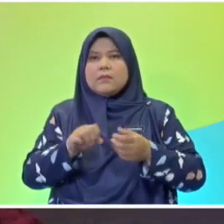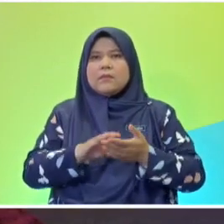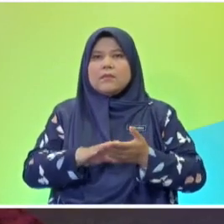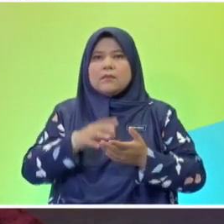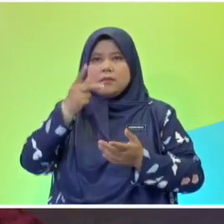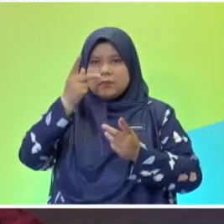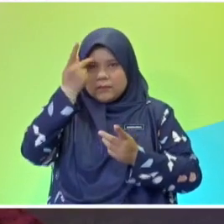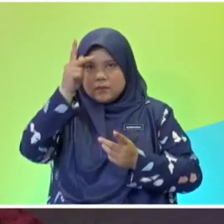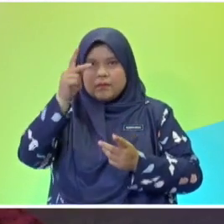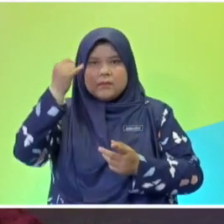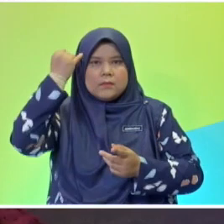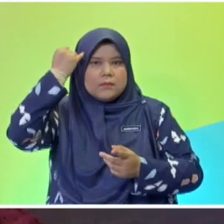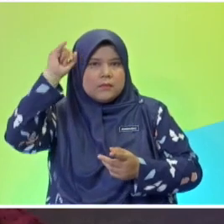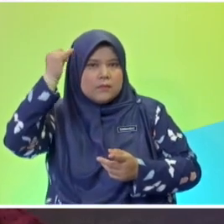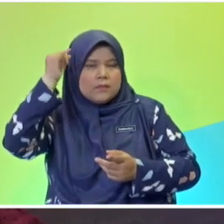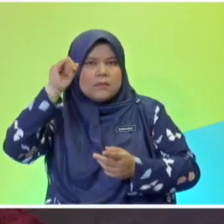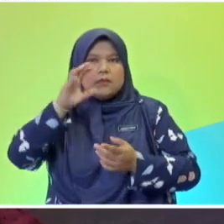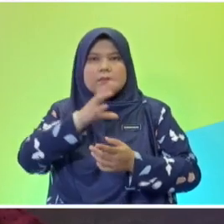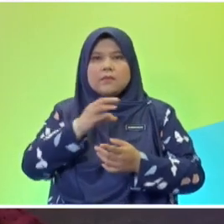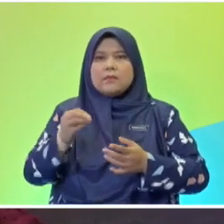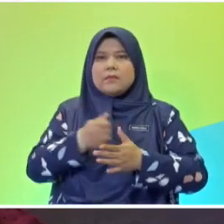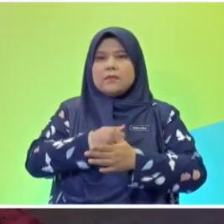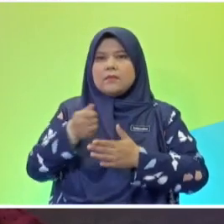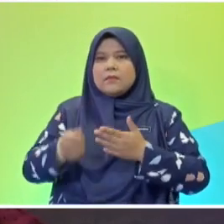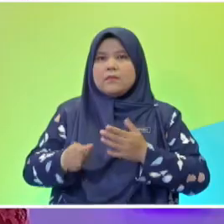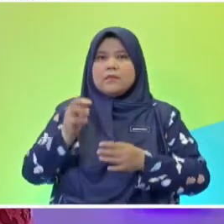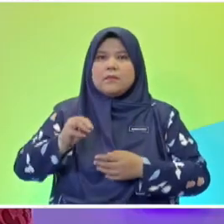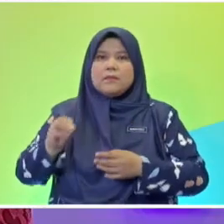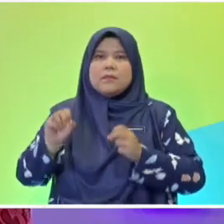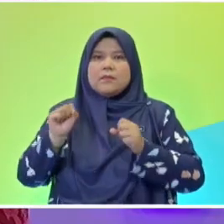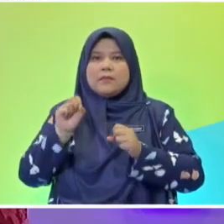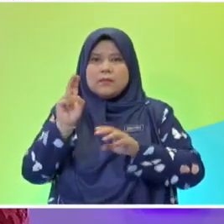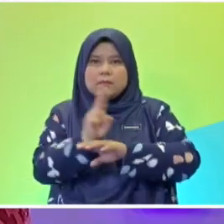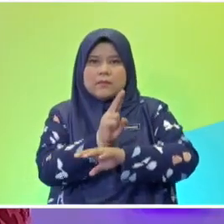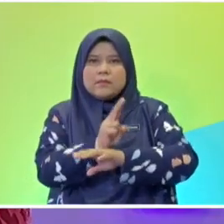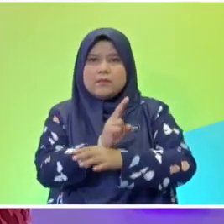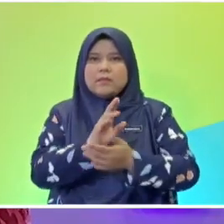creative and imaginative. And finally, Chris, for the student to use their